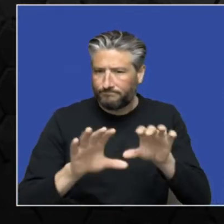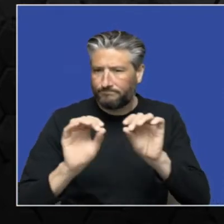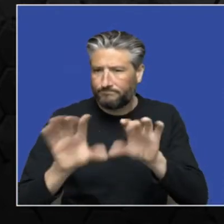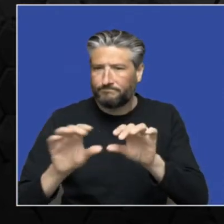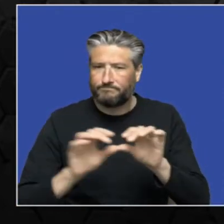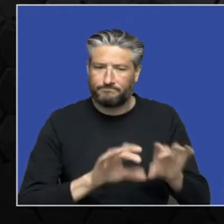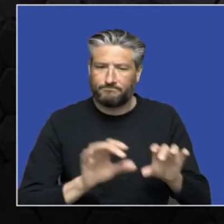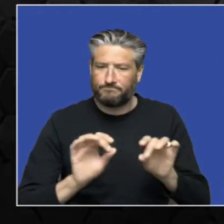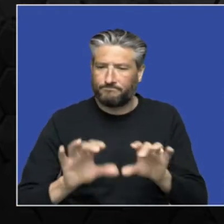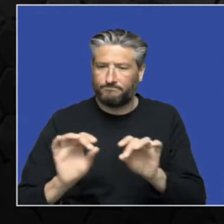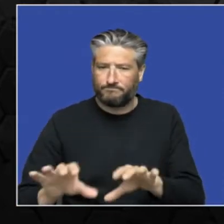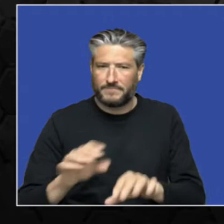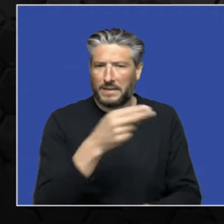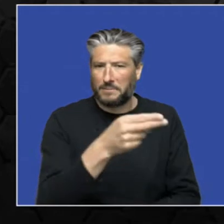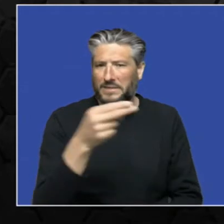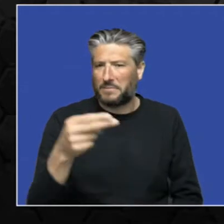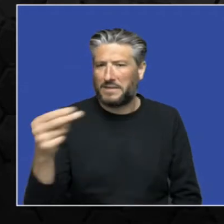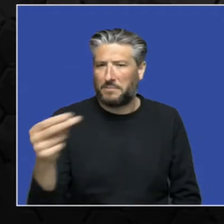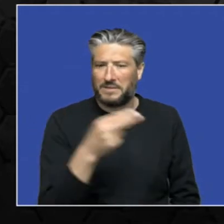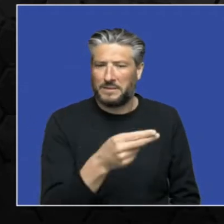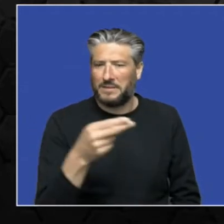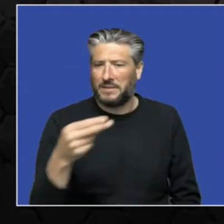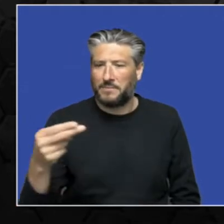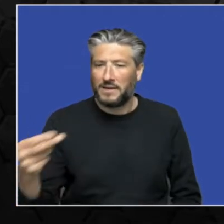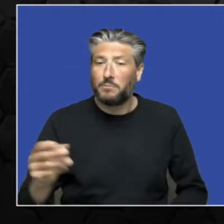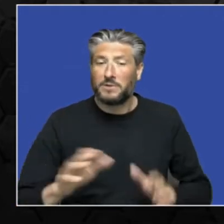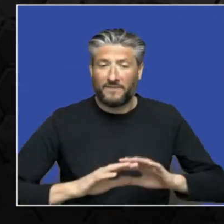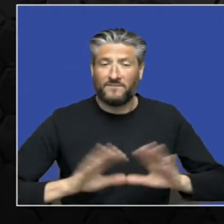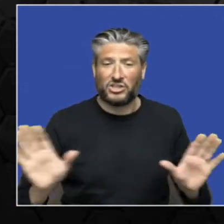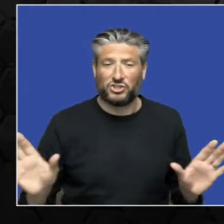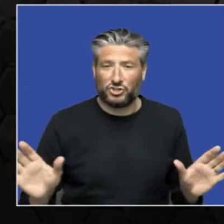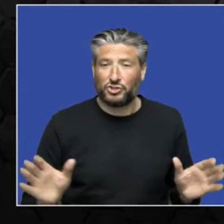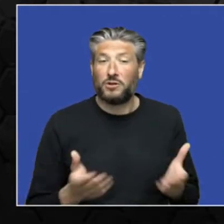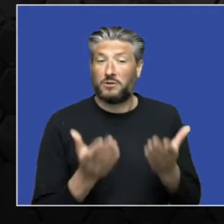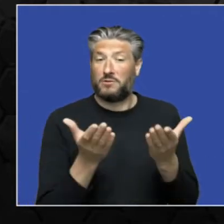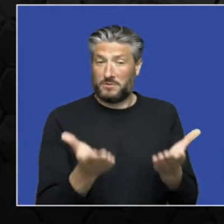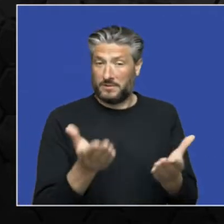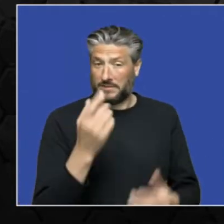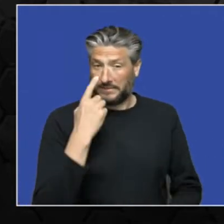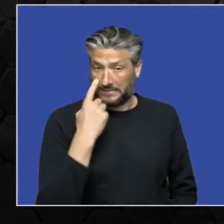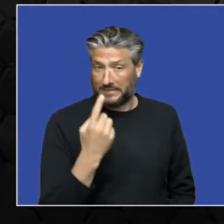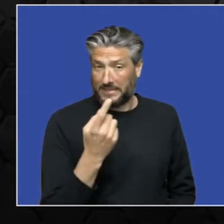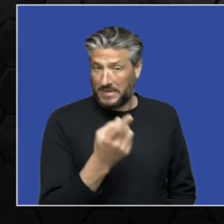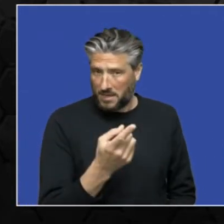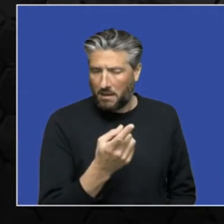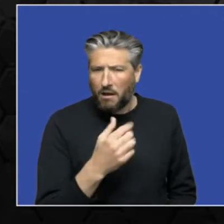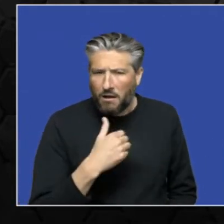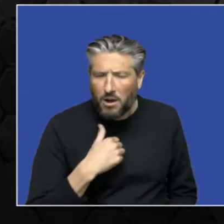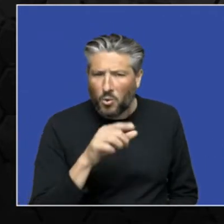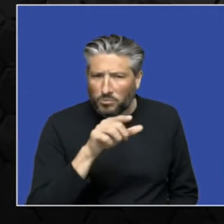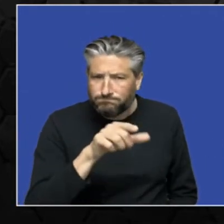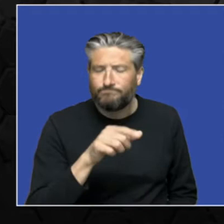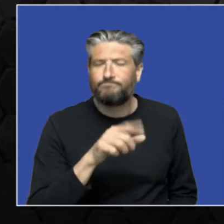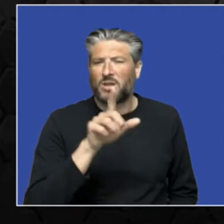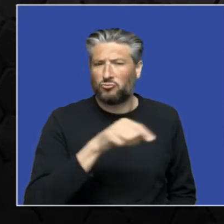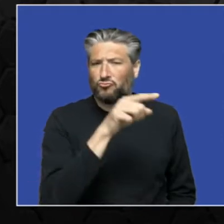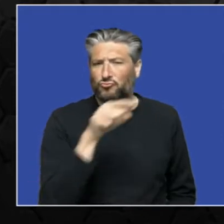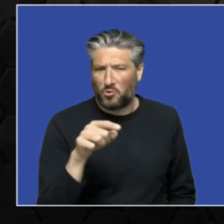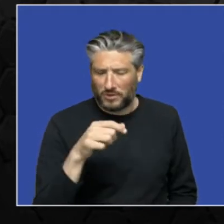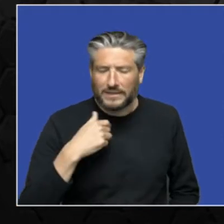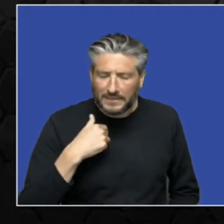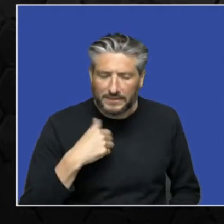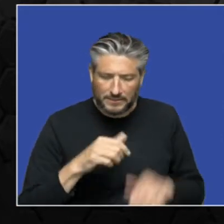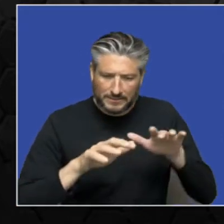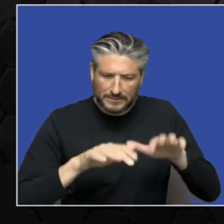Now that we've labeled all images, we can see them here and correct them, because I see I've made a small mistake